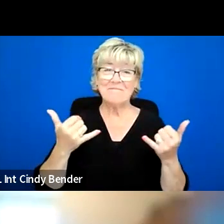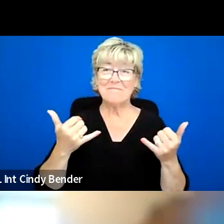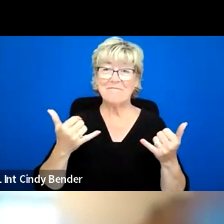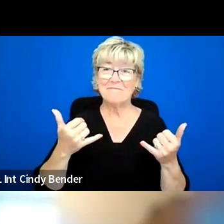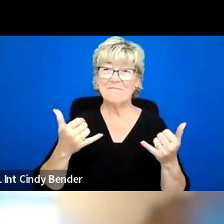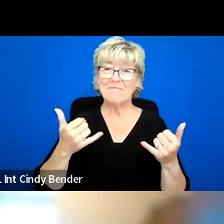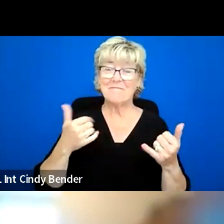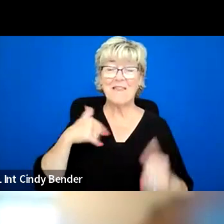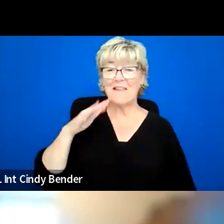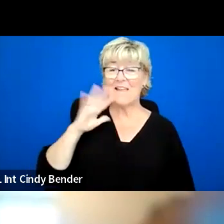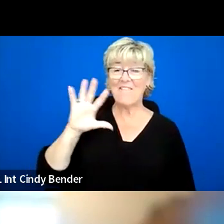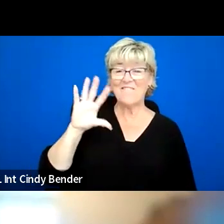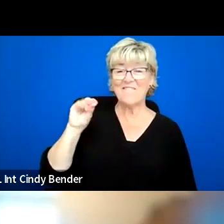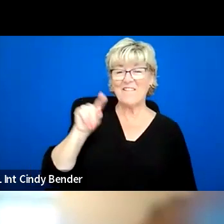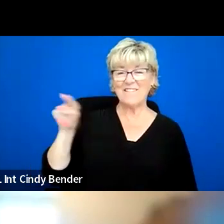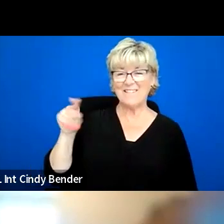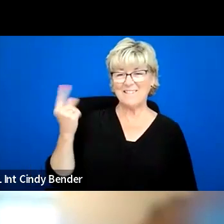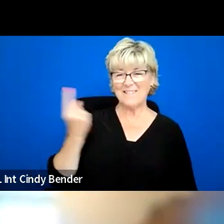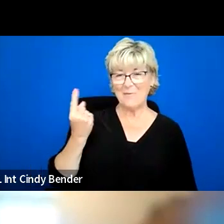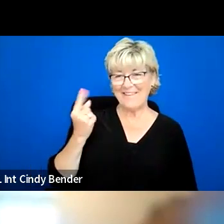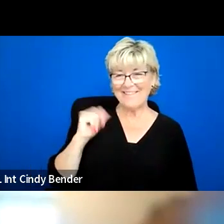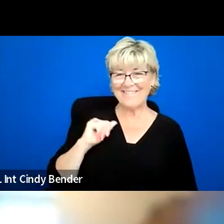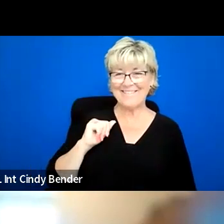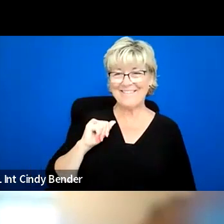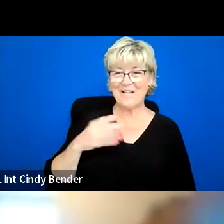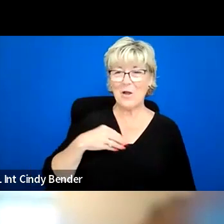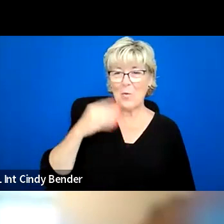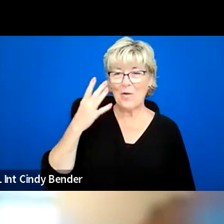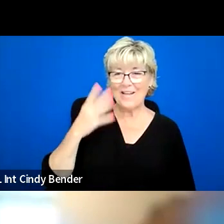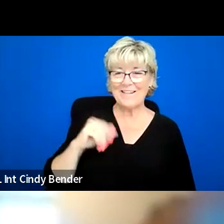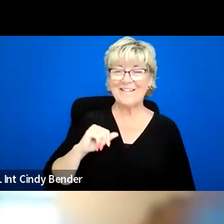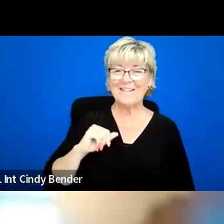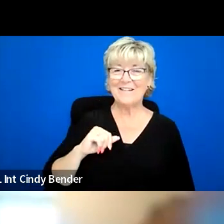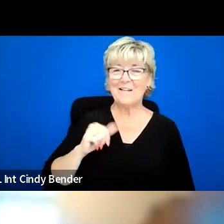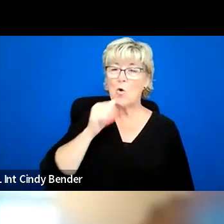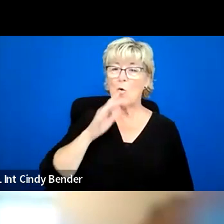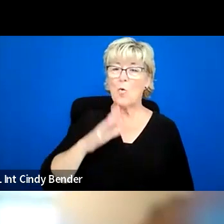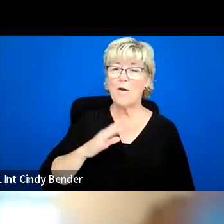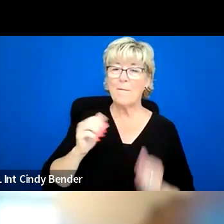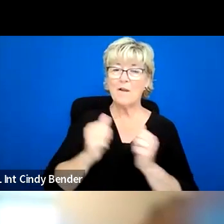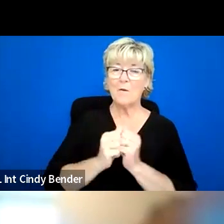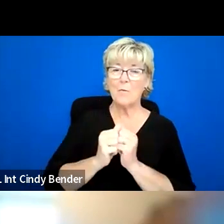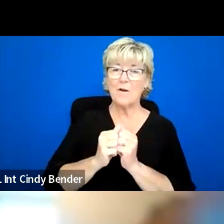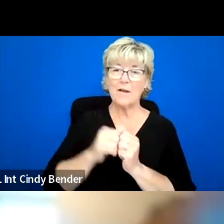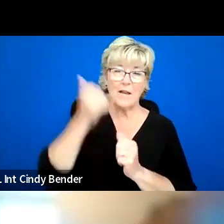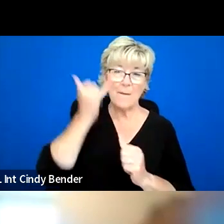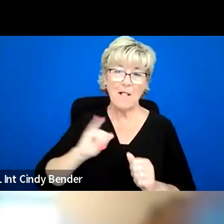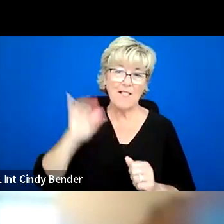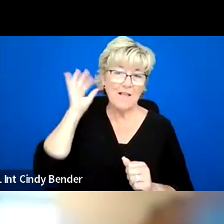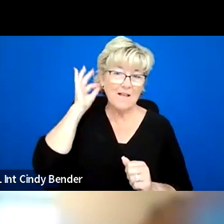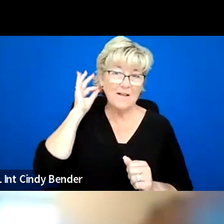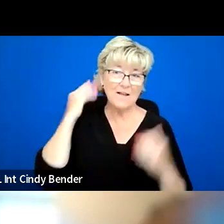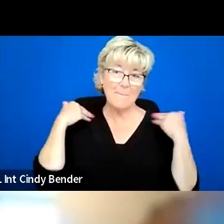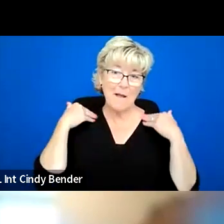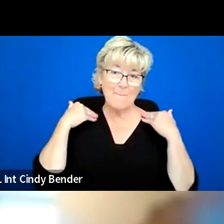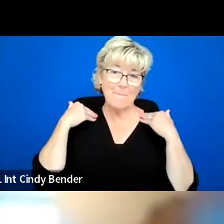am 50-something white woman with blonde hair, bob and